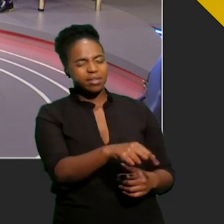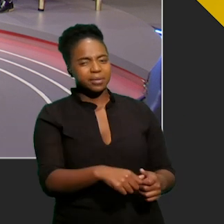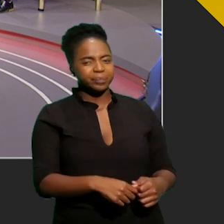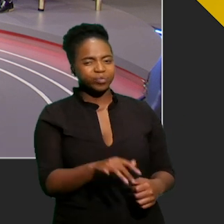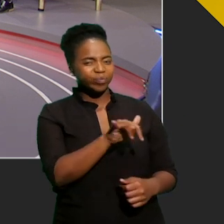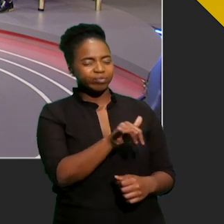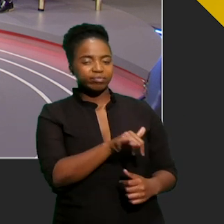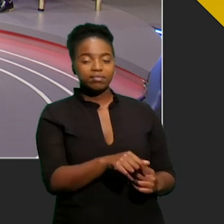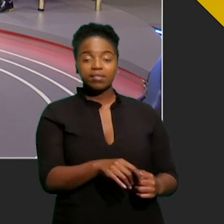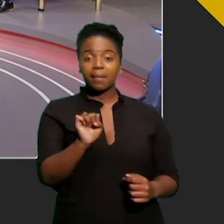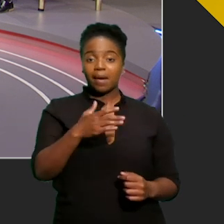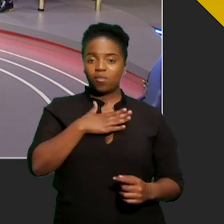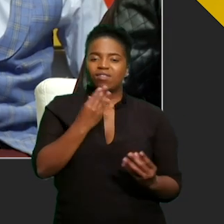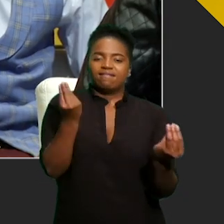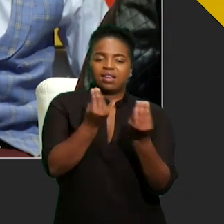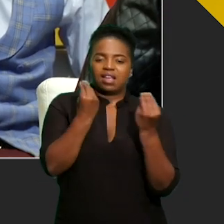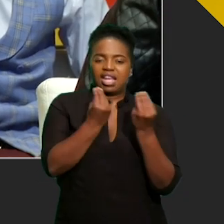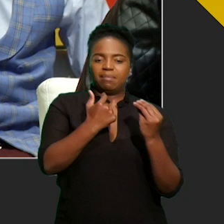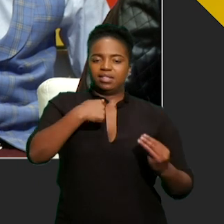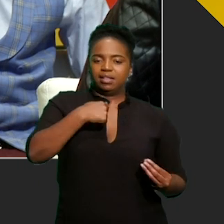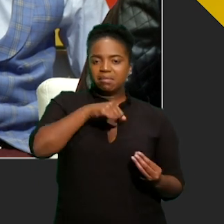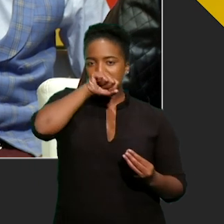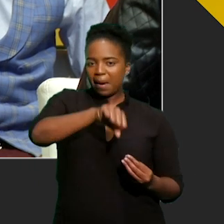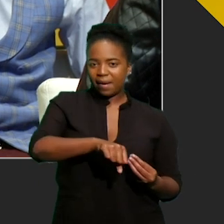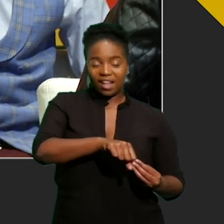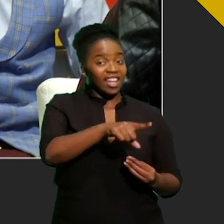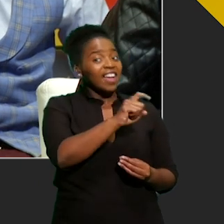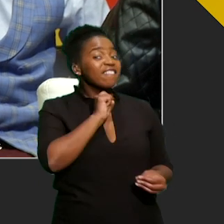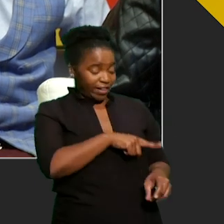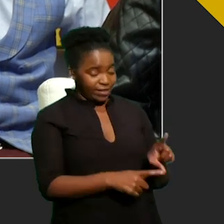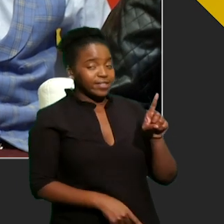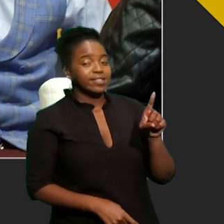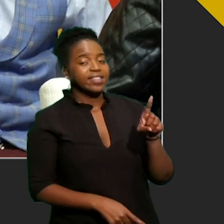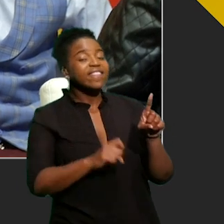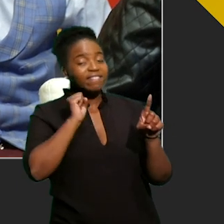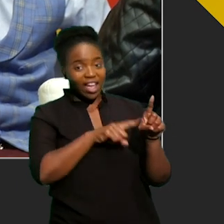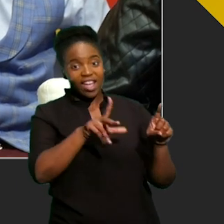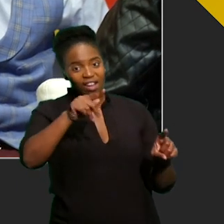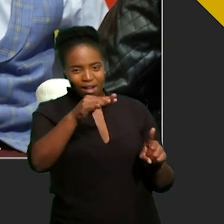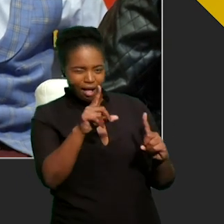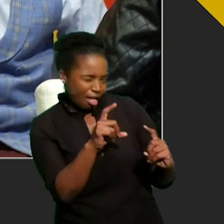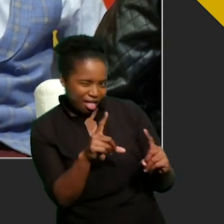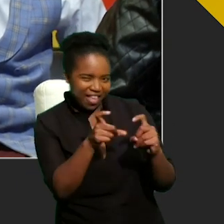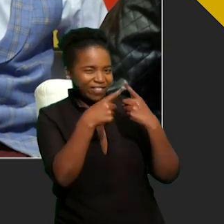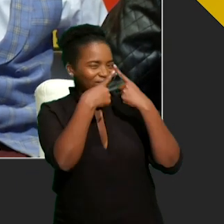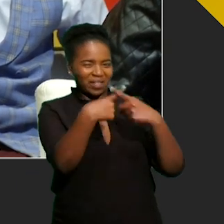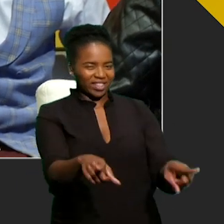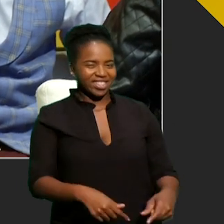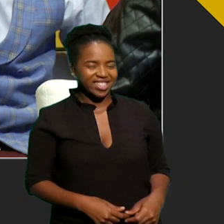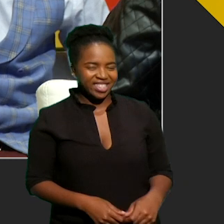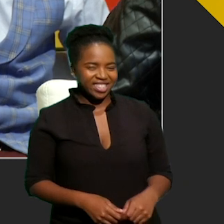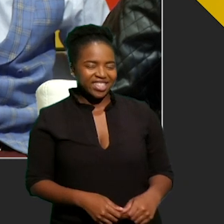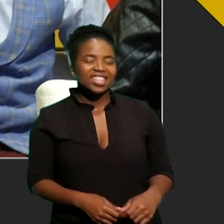Now, mostly balaja entertainment. Okay. So didn't want to feel. And I feel like I'm going to fast.